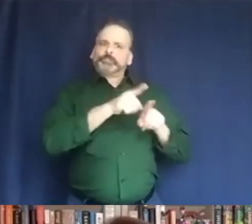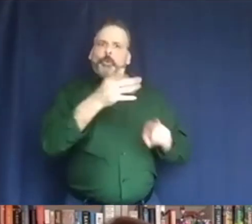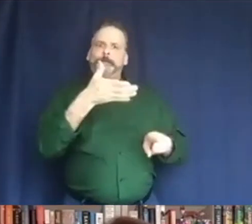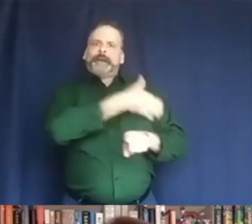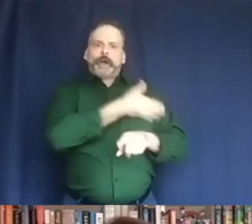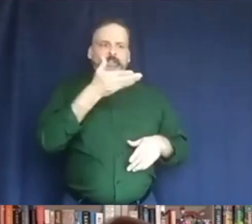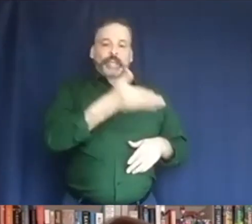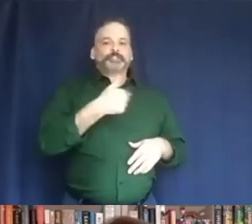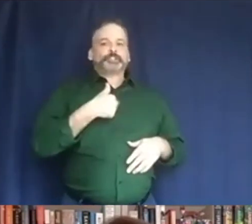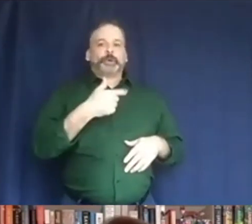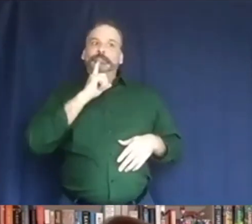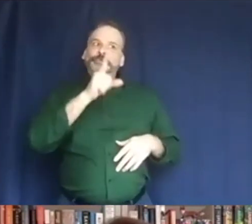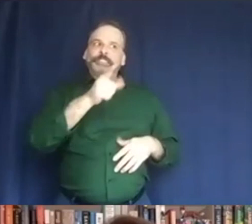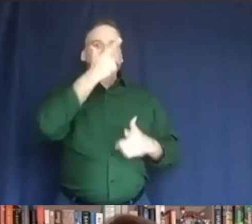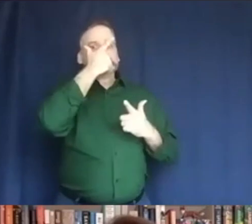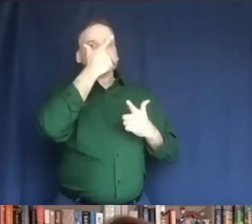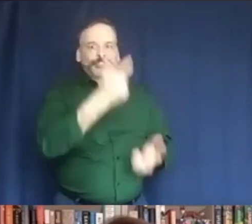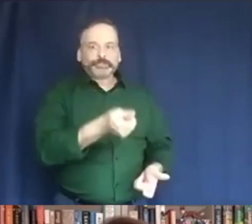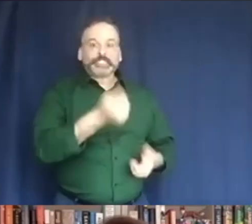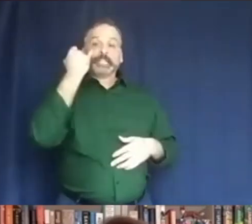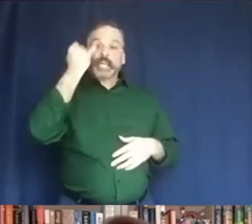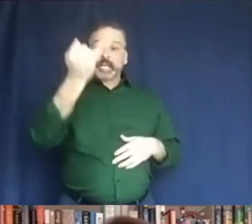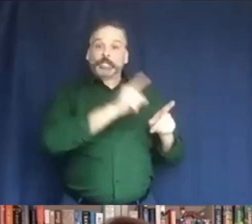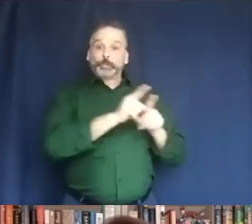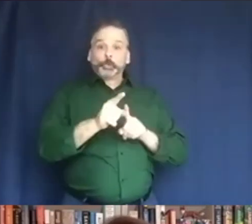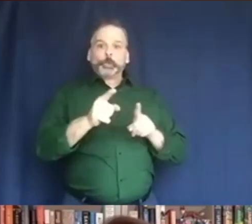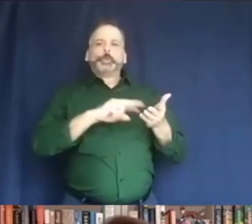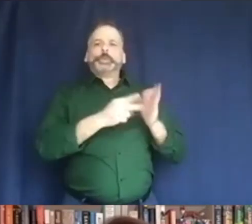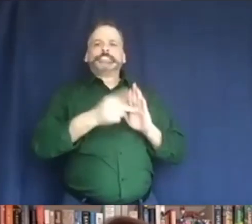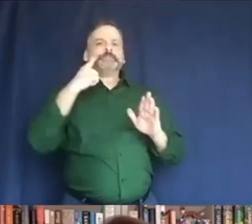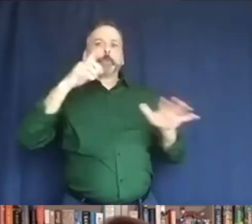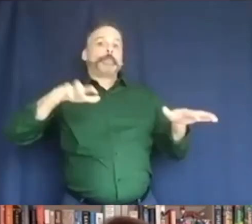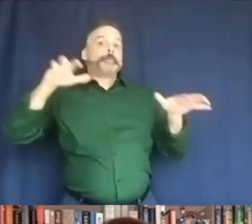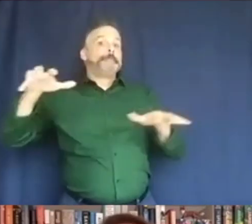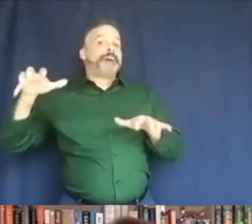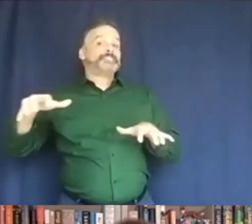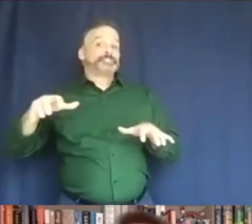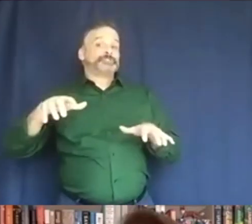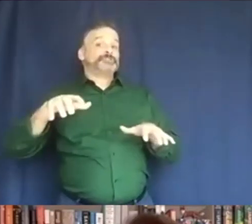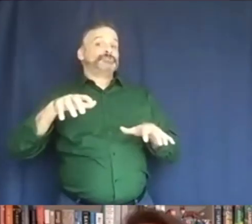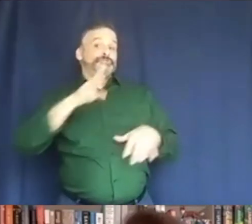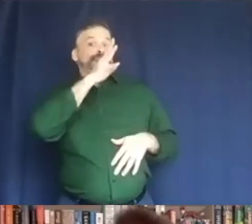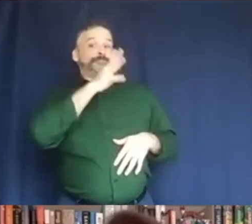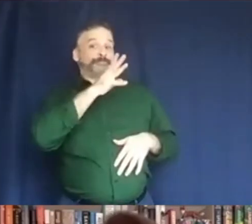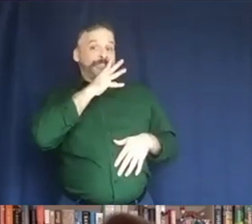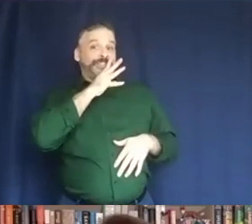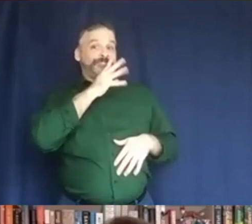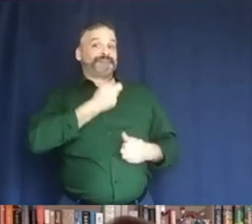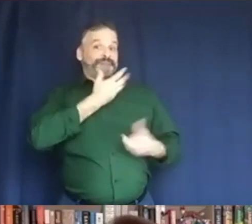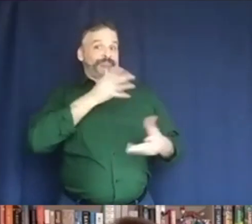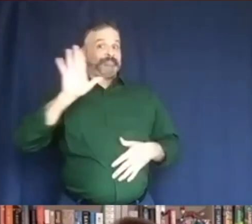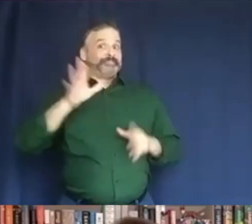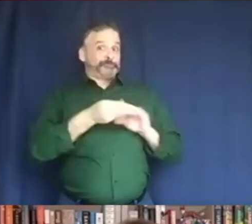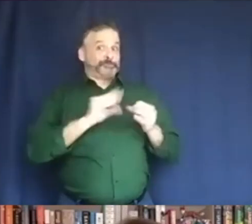And so I was like super interested in that idea too, of like, what does it mean for the monsters to speak? And why do